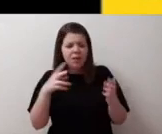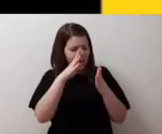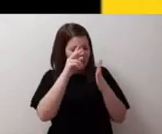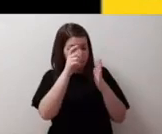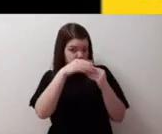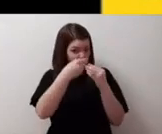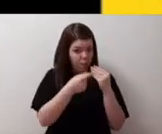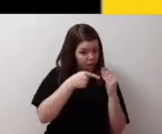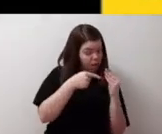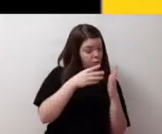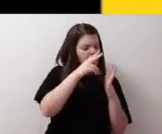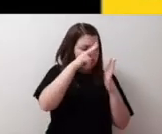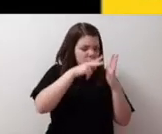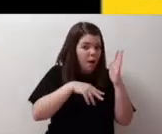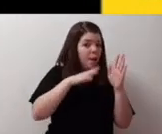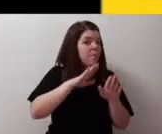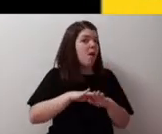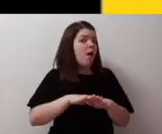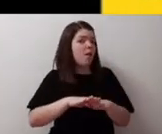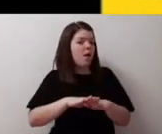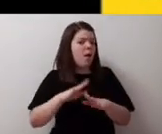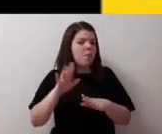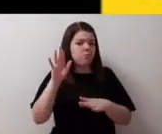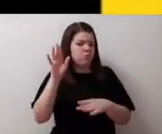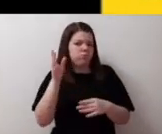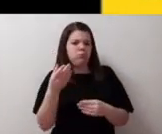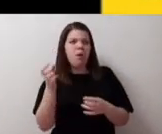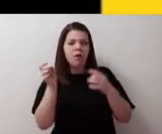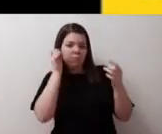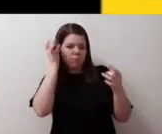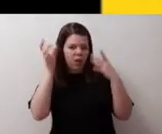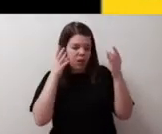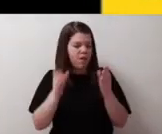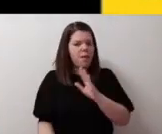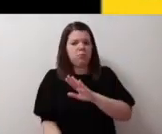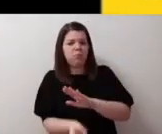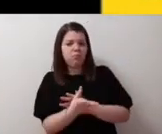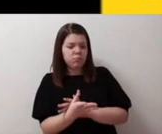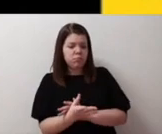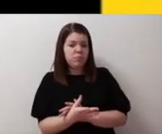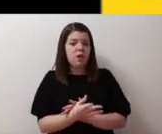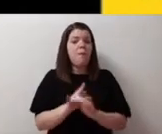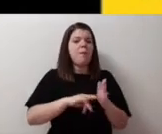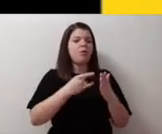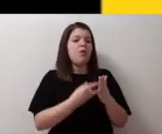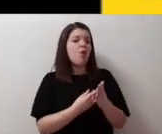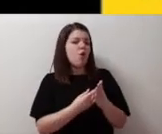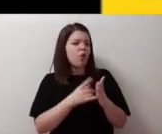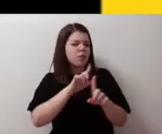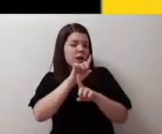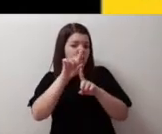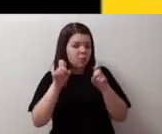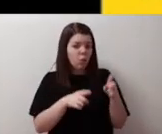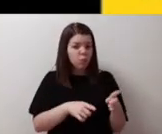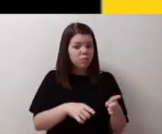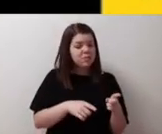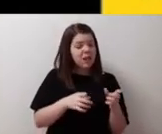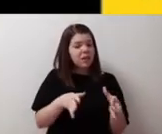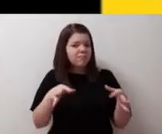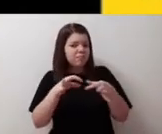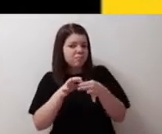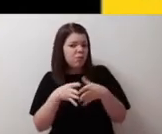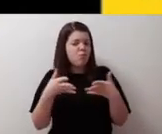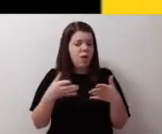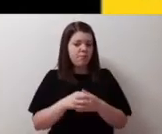vocational teacher in the family of computer and communication technology can follow in creating an education product centered on the